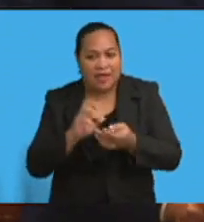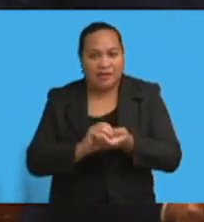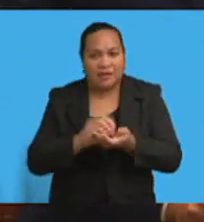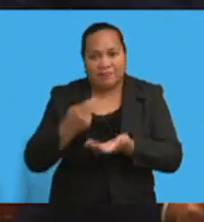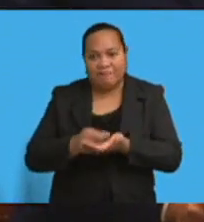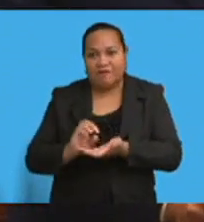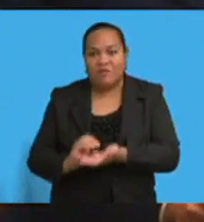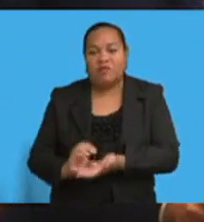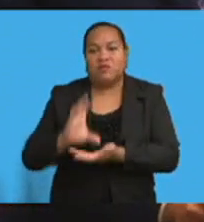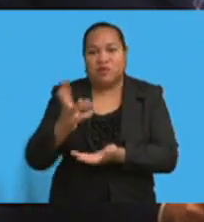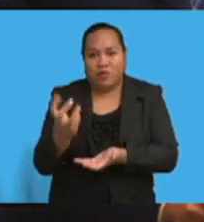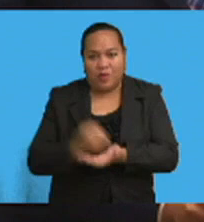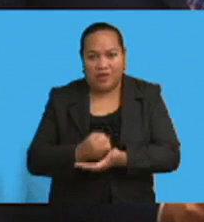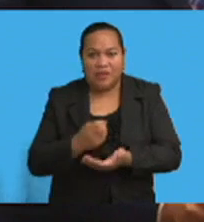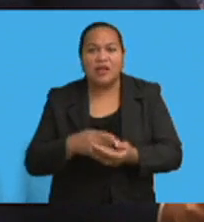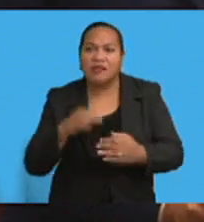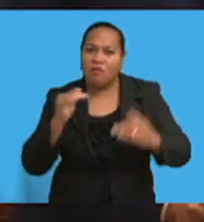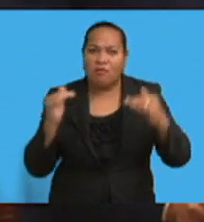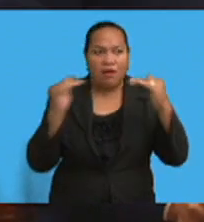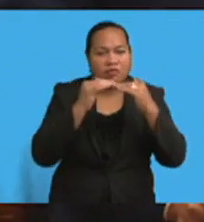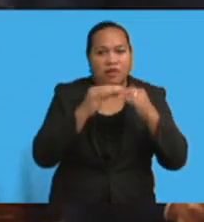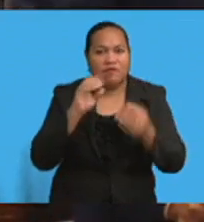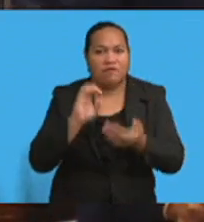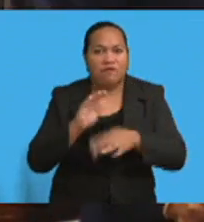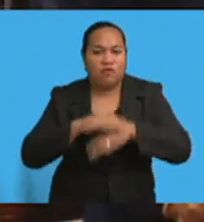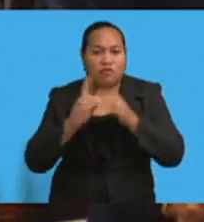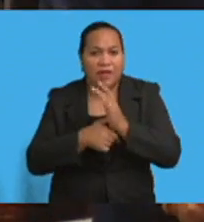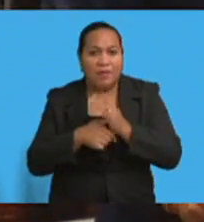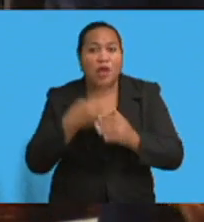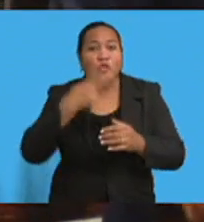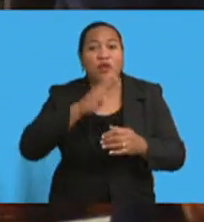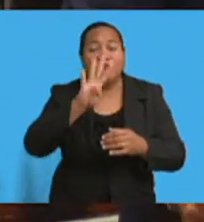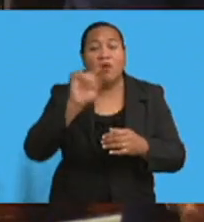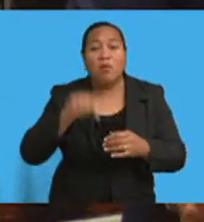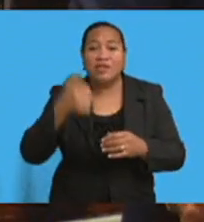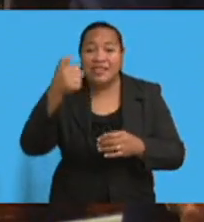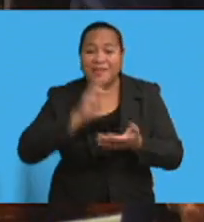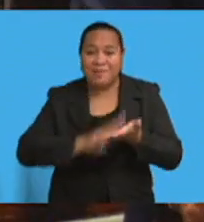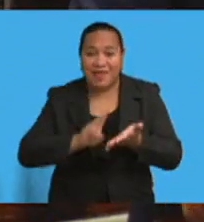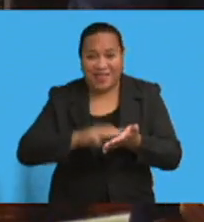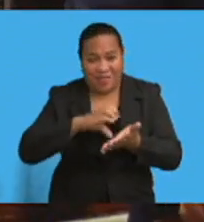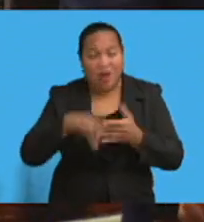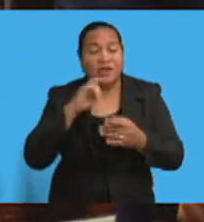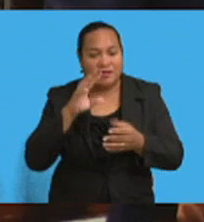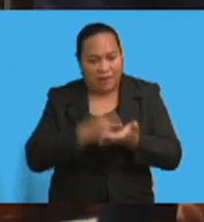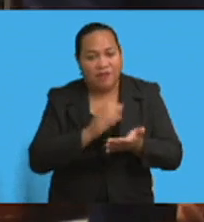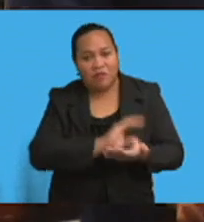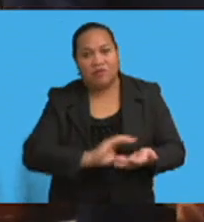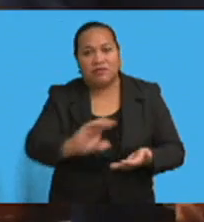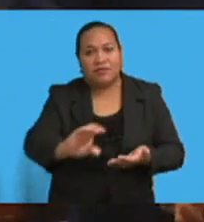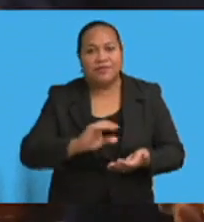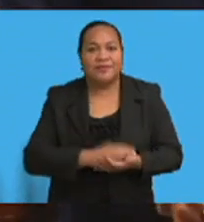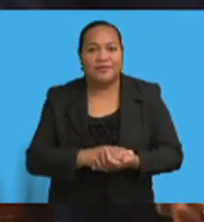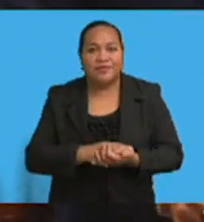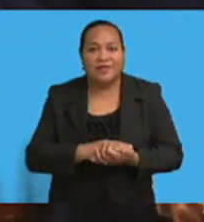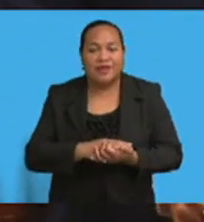in line with what full-time officers are receiving, and $24.6 million is allocated for that purpose, Madam Speaker. Madam